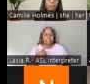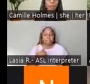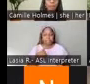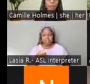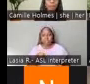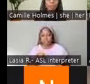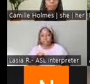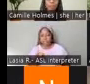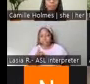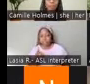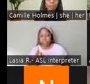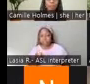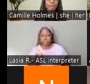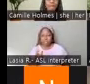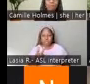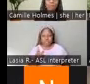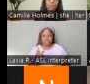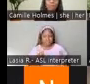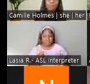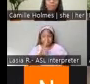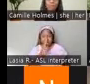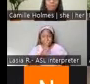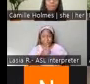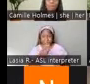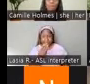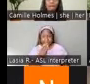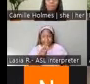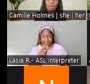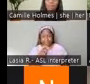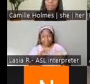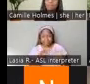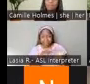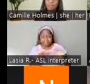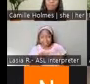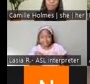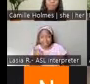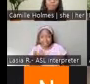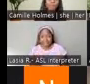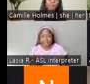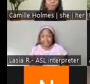to popcorn, something that you took away from sharing with your colleagues.